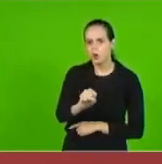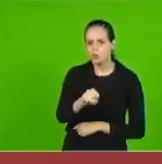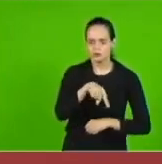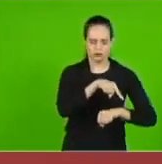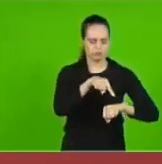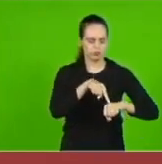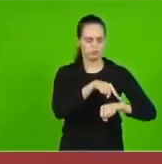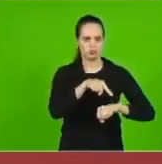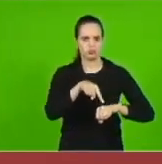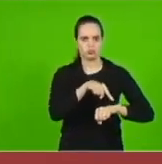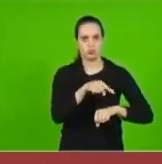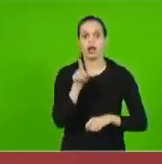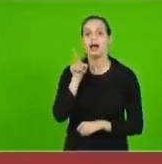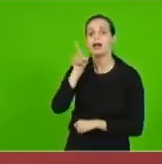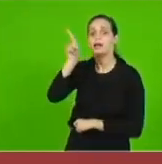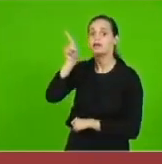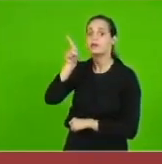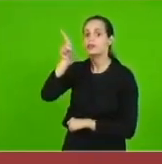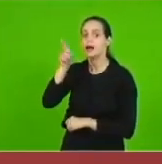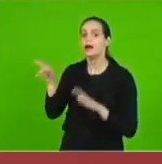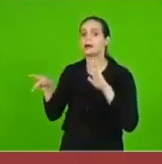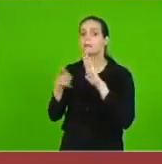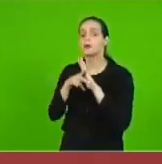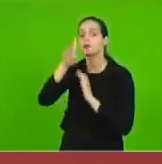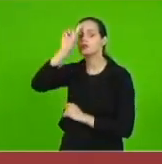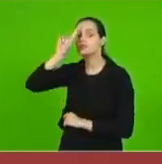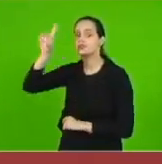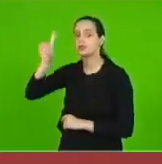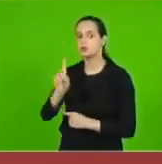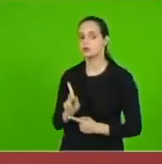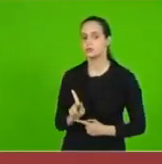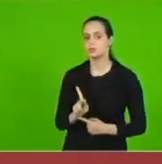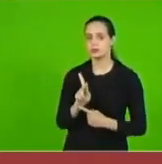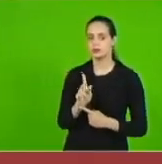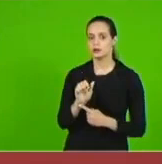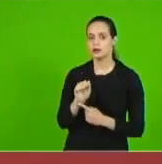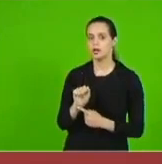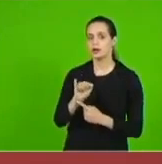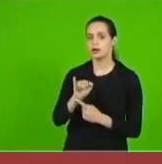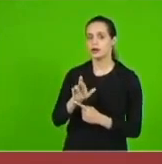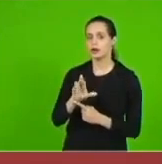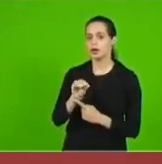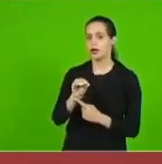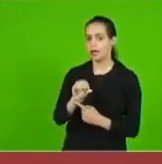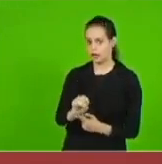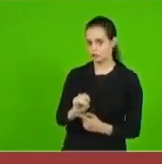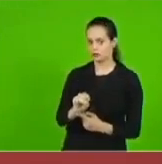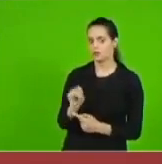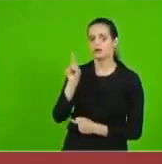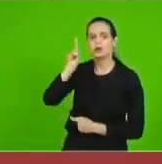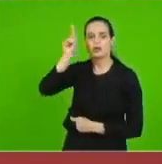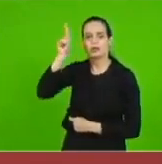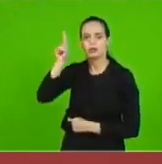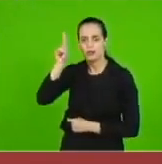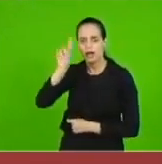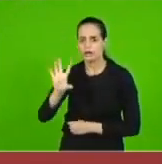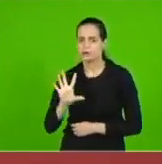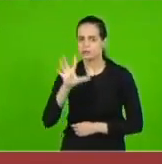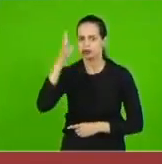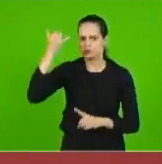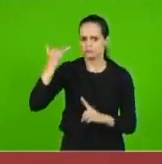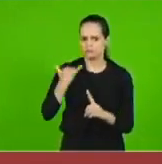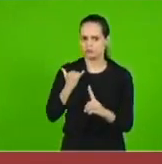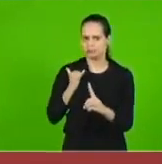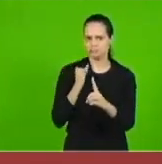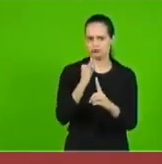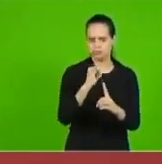This prediction is on the Kairos, which is the time of God. So God's time is highlighted by prophetic